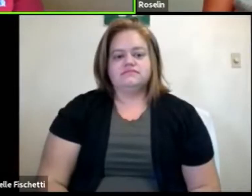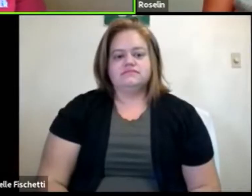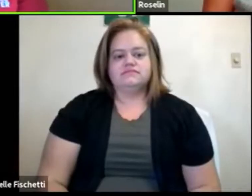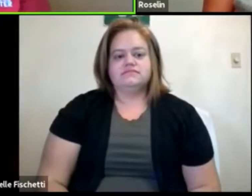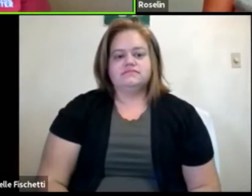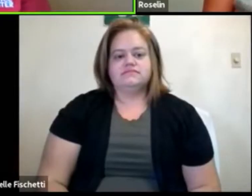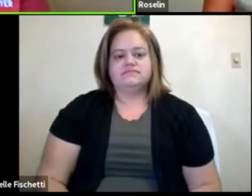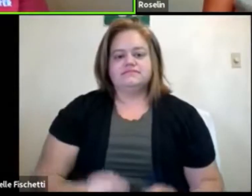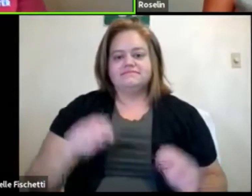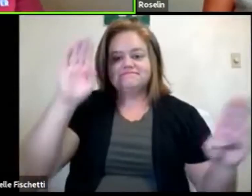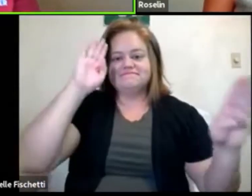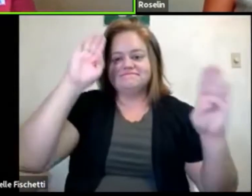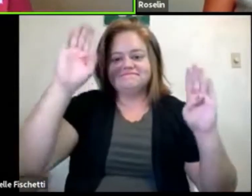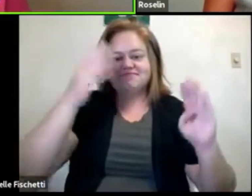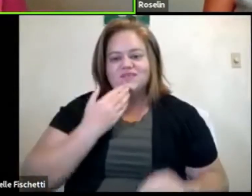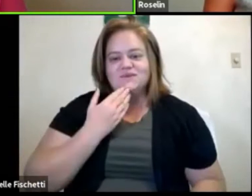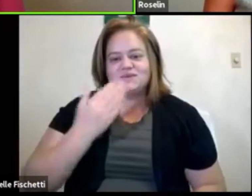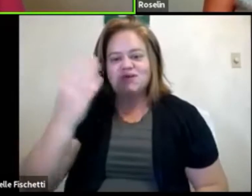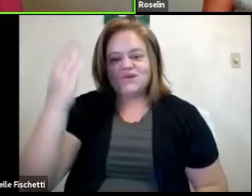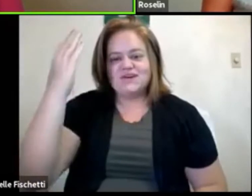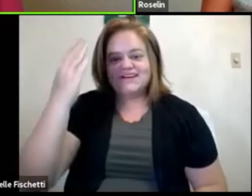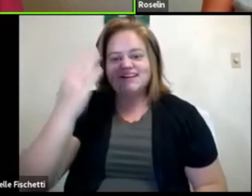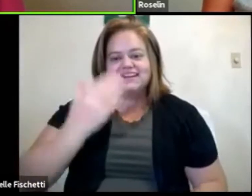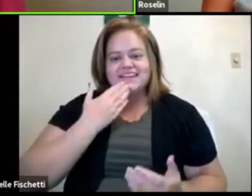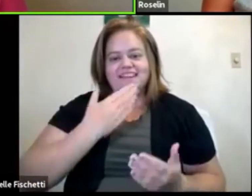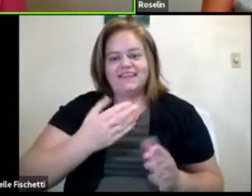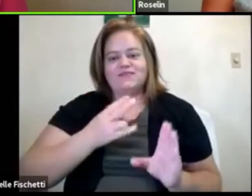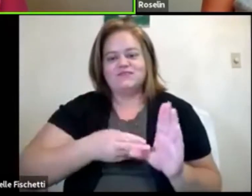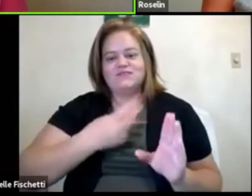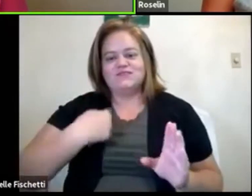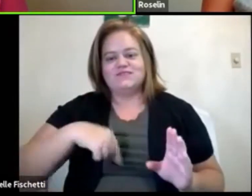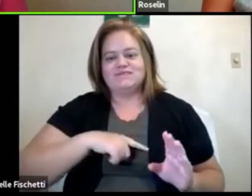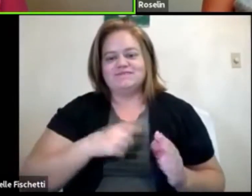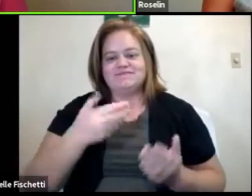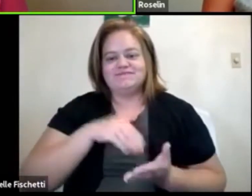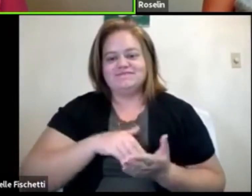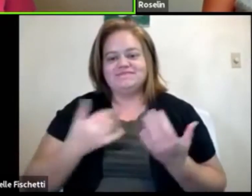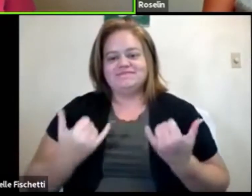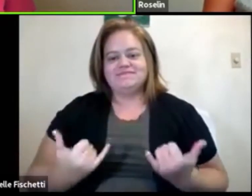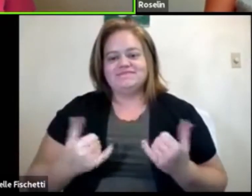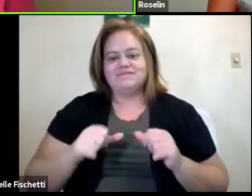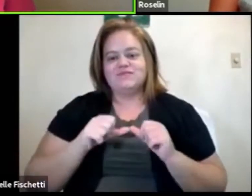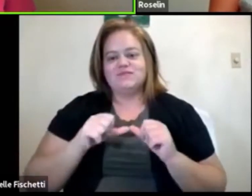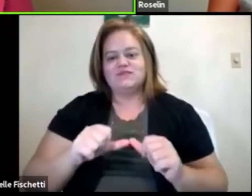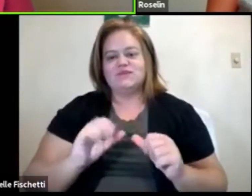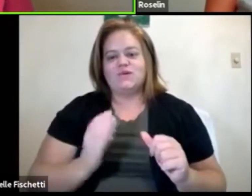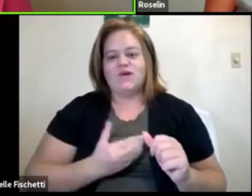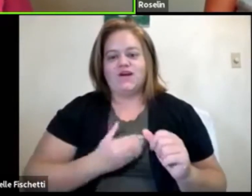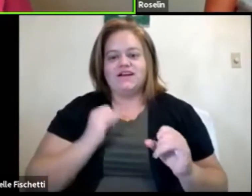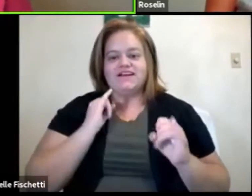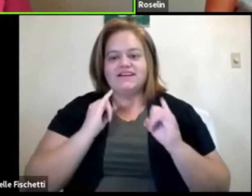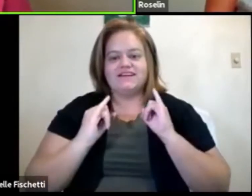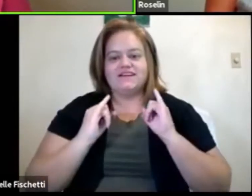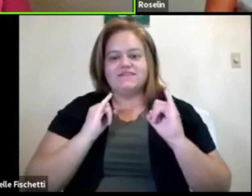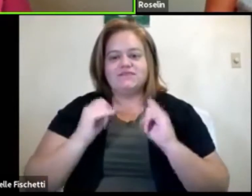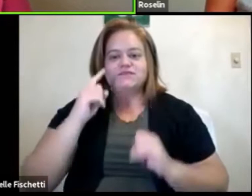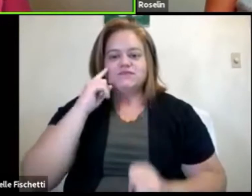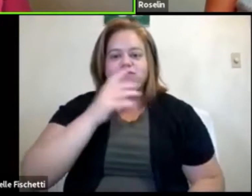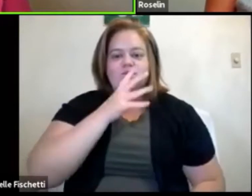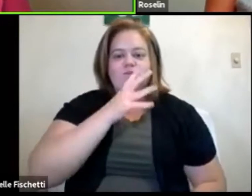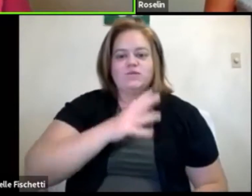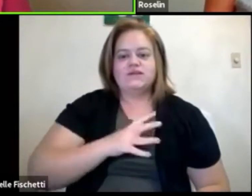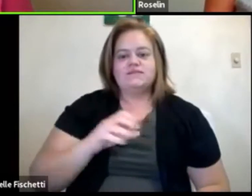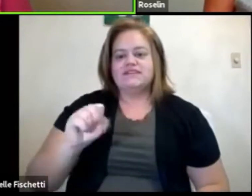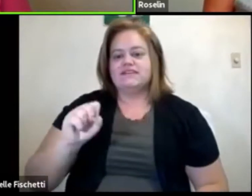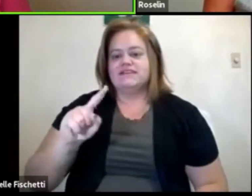Good morning, everyone. Thank you so much for joining us today for our latest interview in the Women in STEM speaker